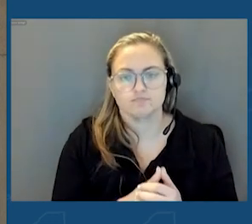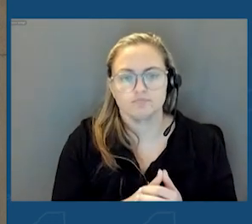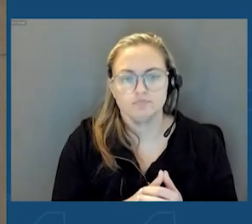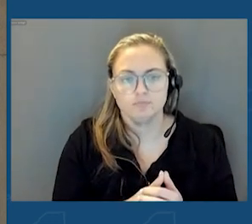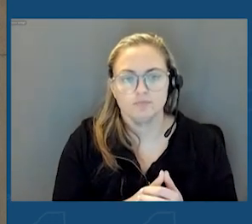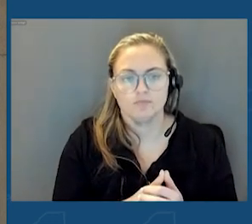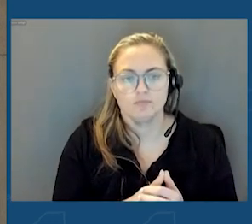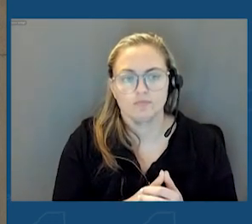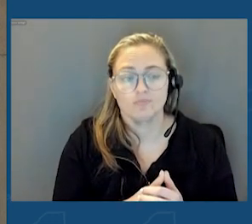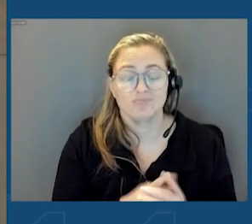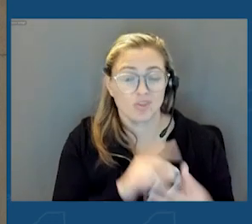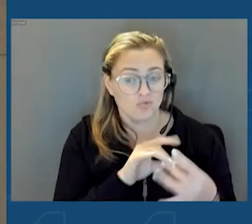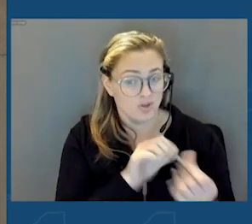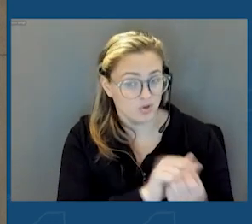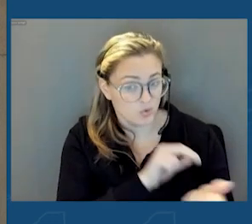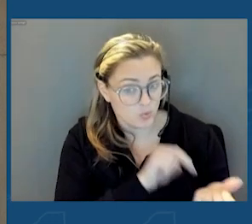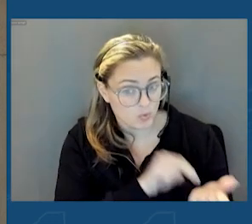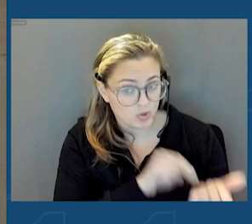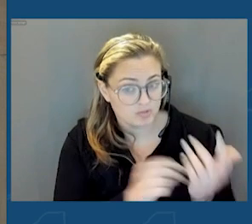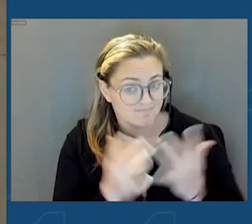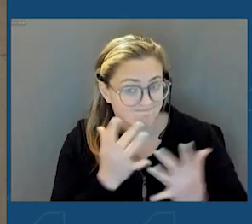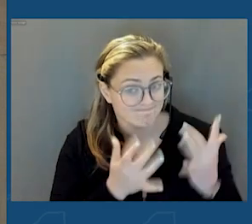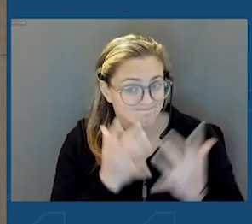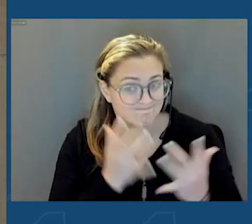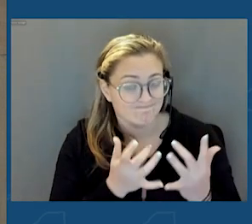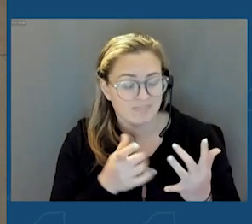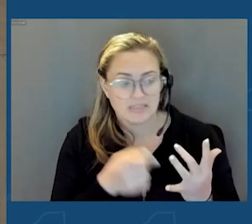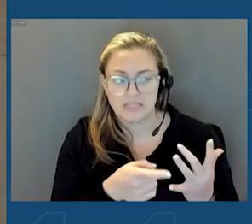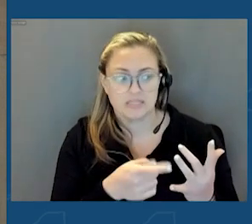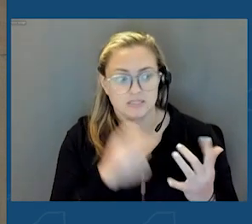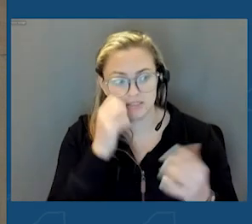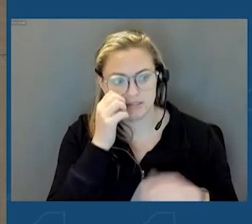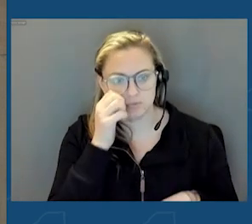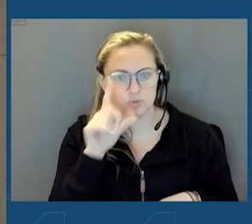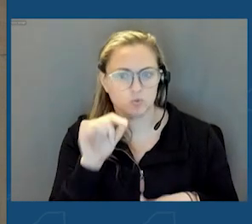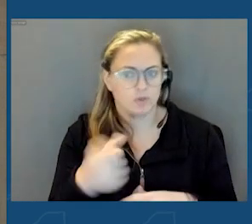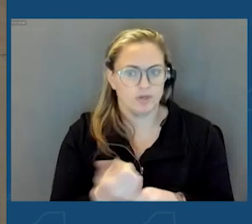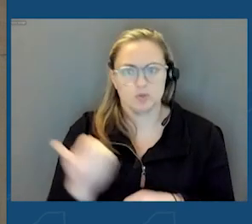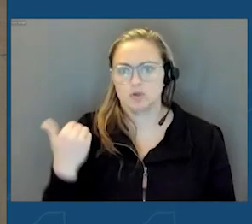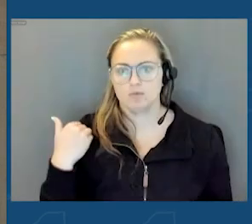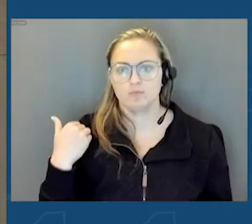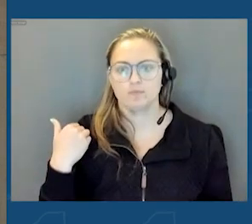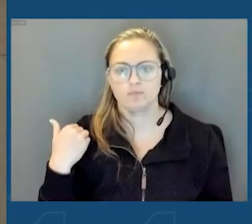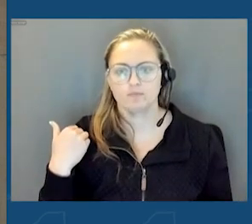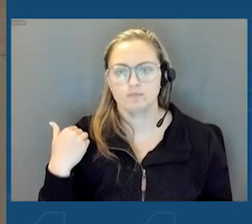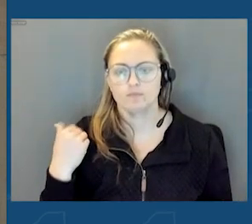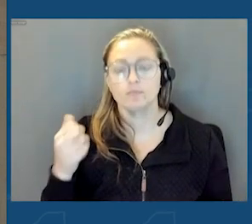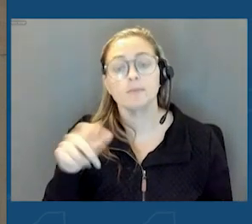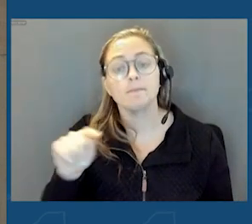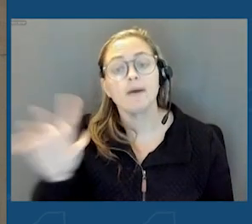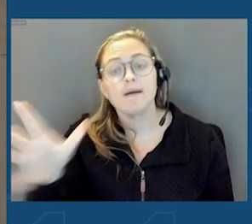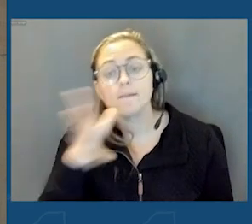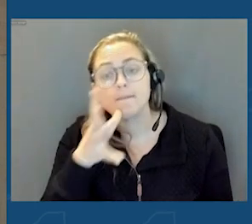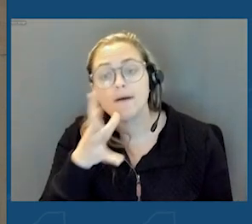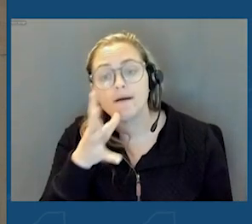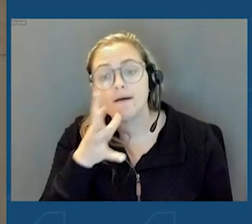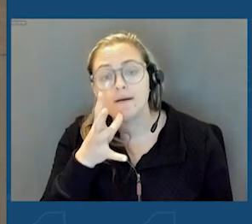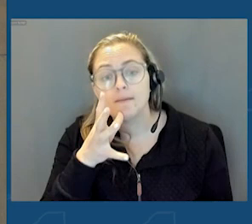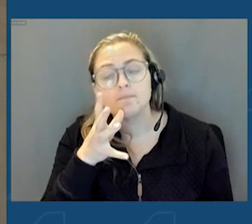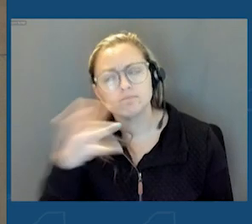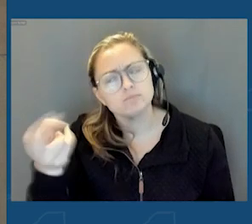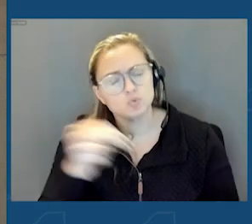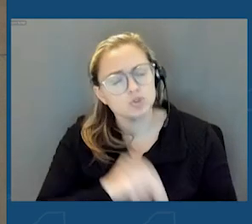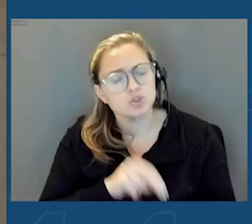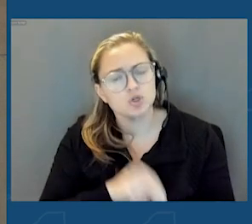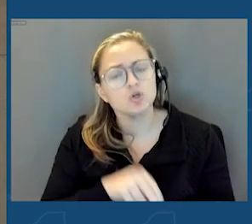the nursing shortage, and this had to be 20 years ago. Pat's mother was a nurse in the southern